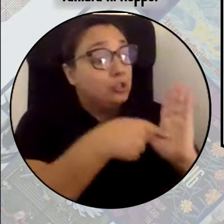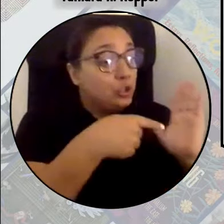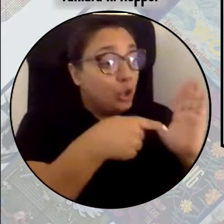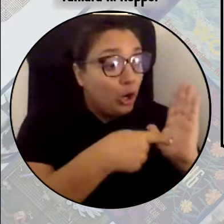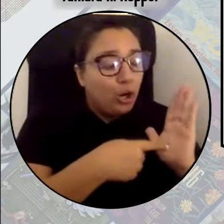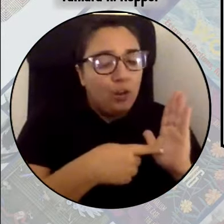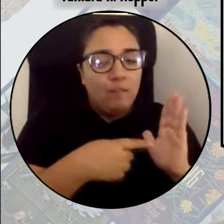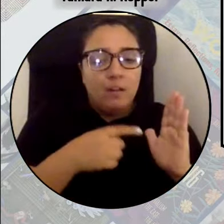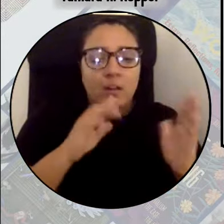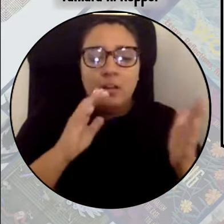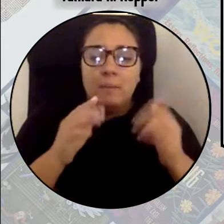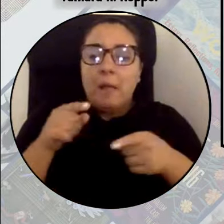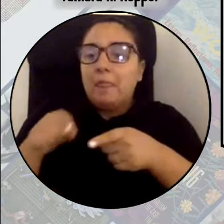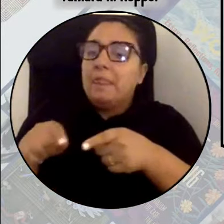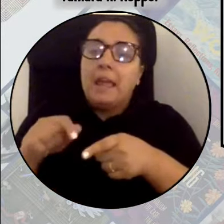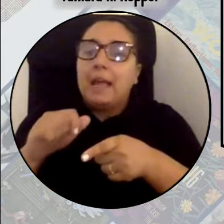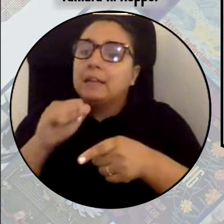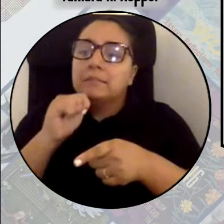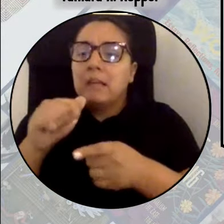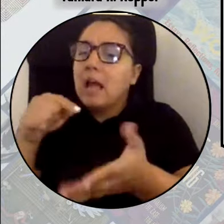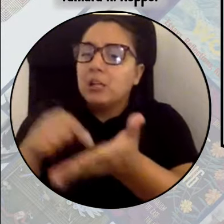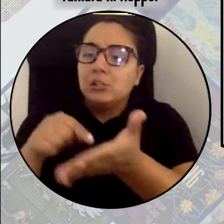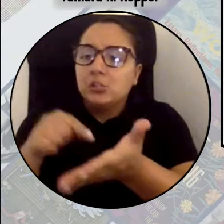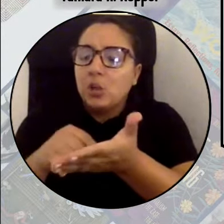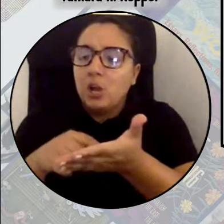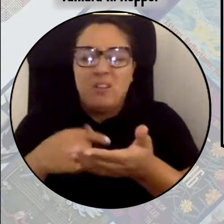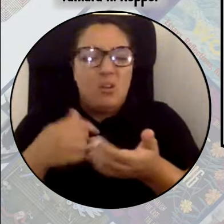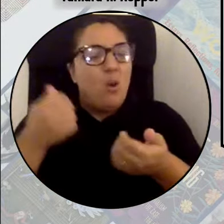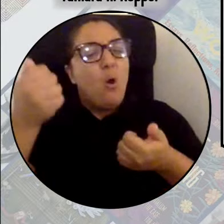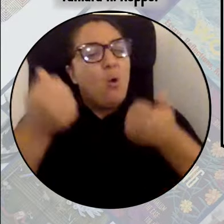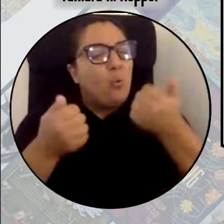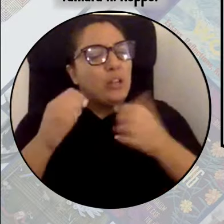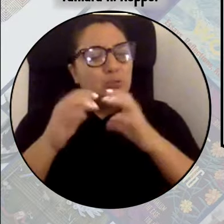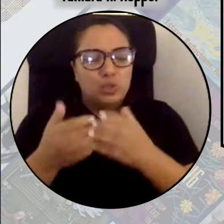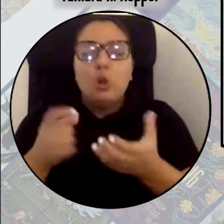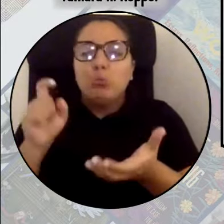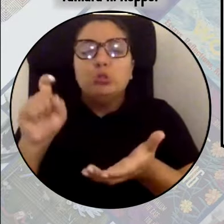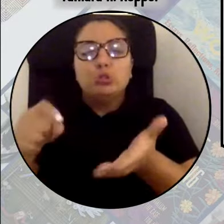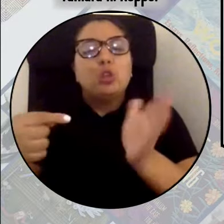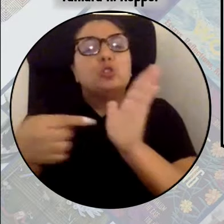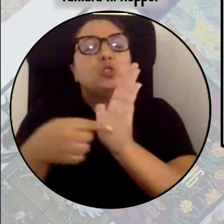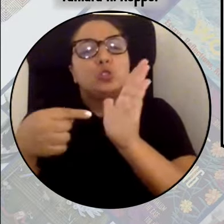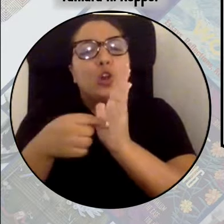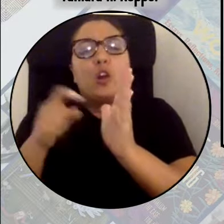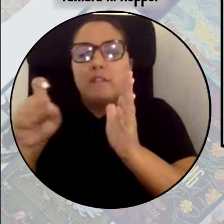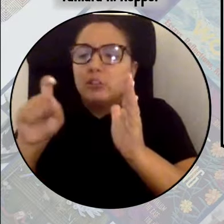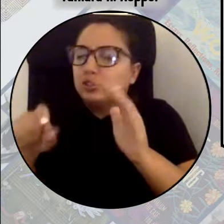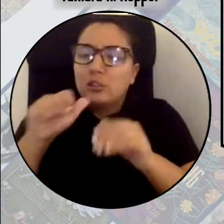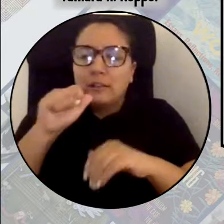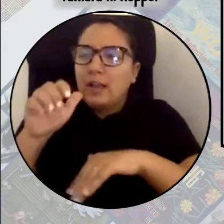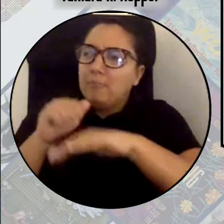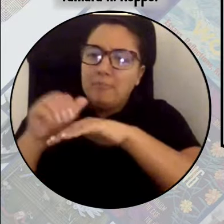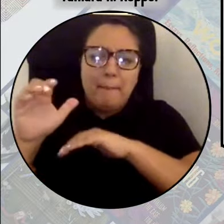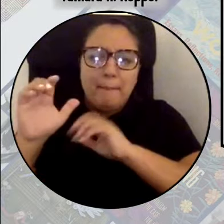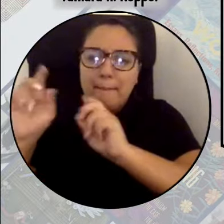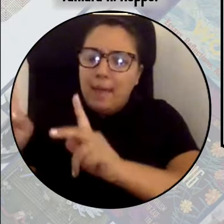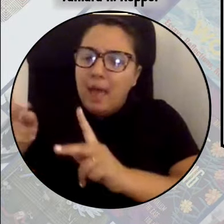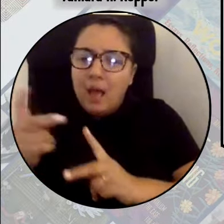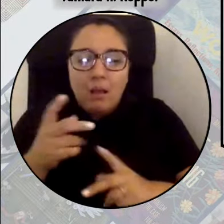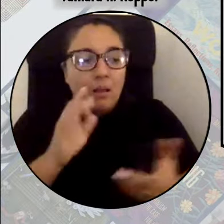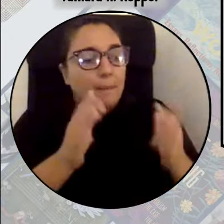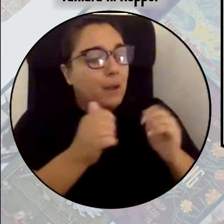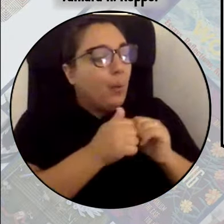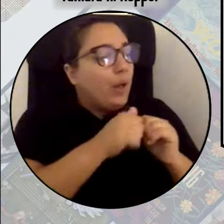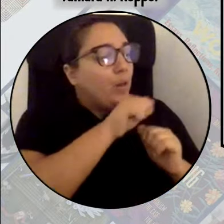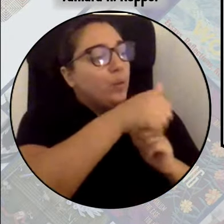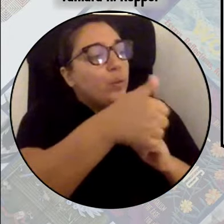who are the ones that deserve to be rescued from deportation? Who are the ones that don't deserve it? Right. How do we kind of focus on ideas